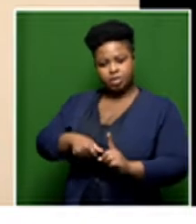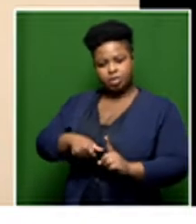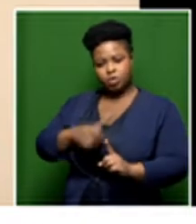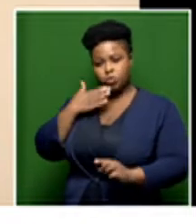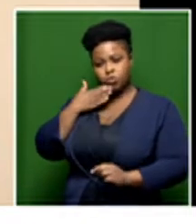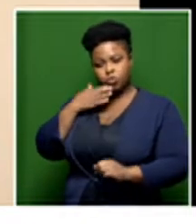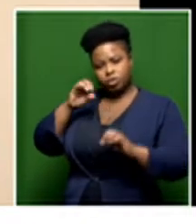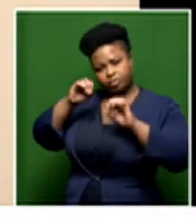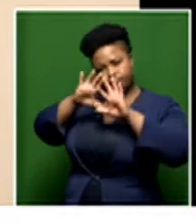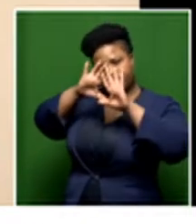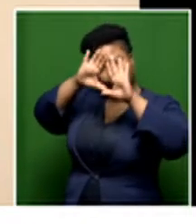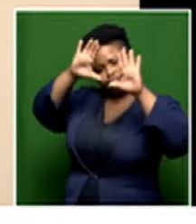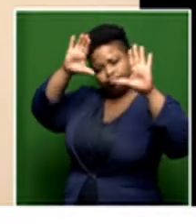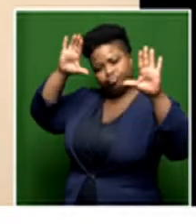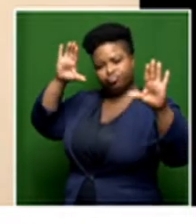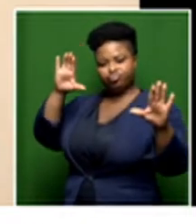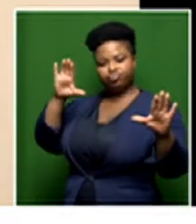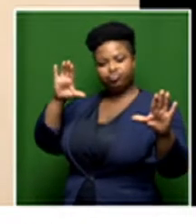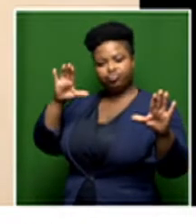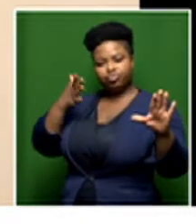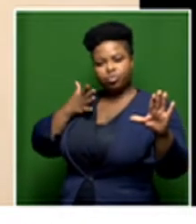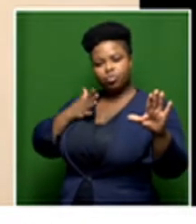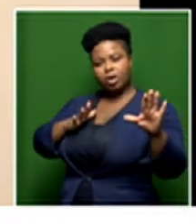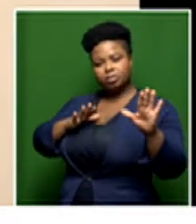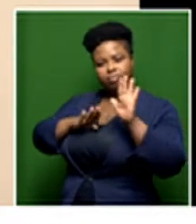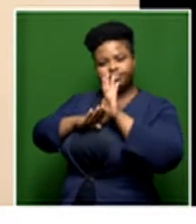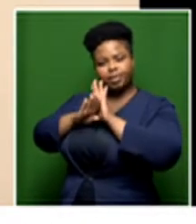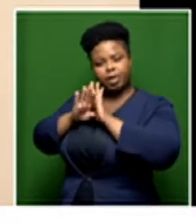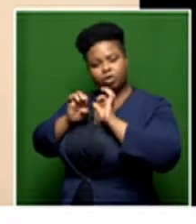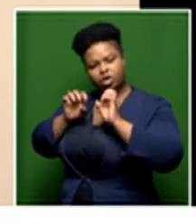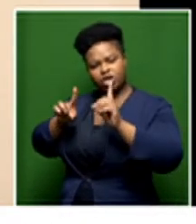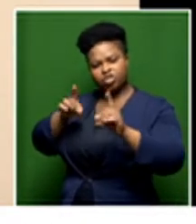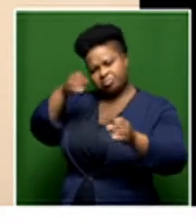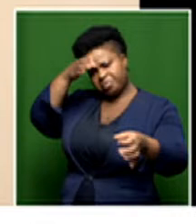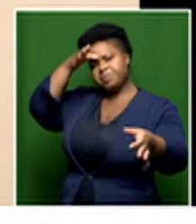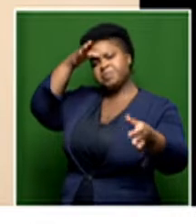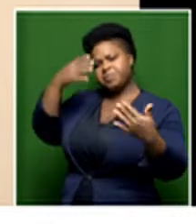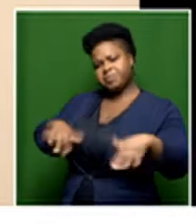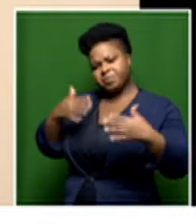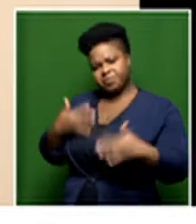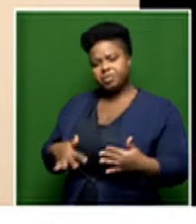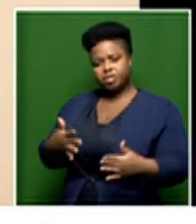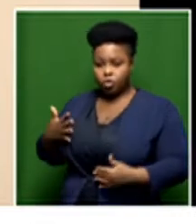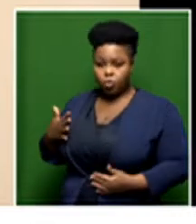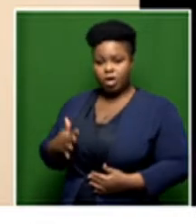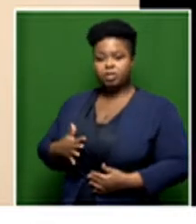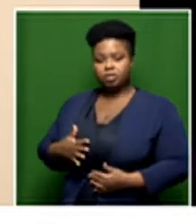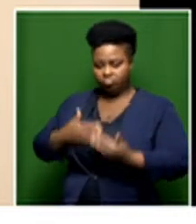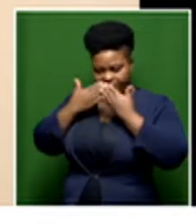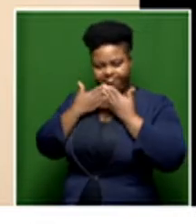vision of education, of becoming educated, but also